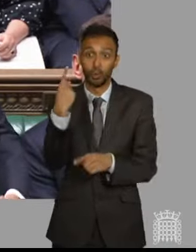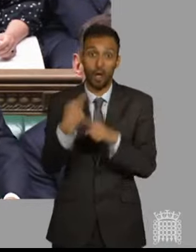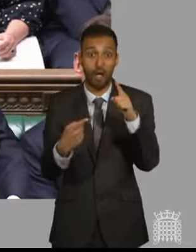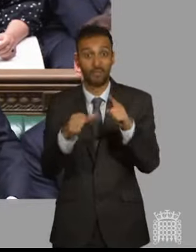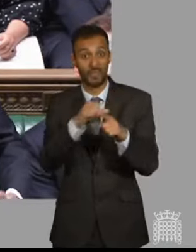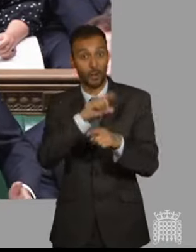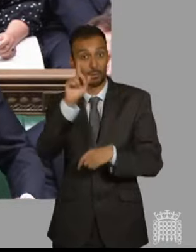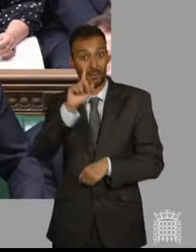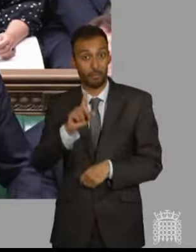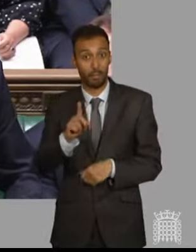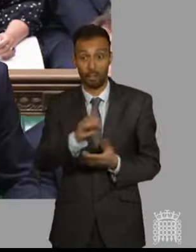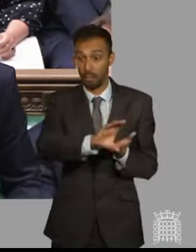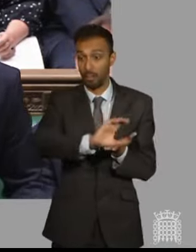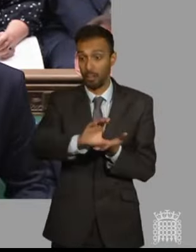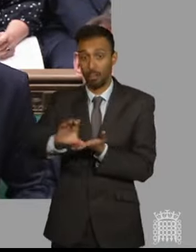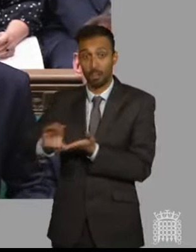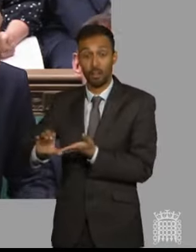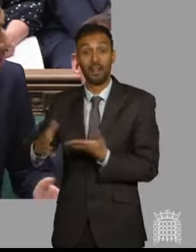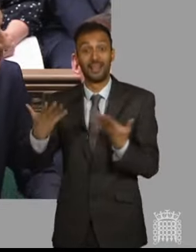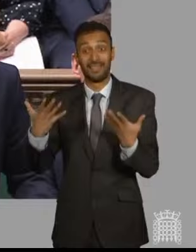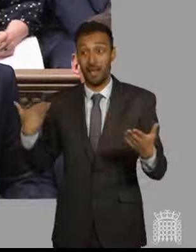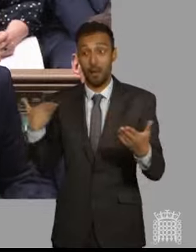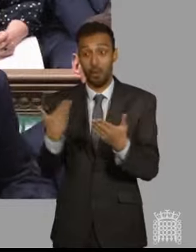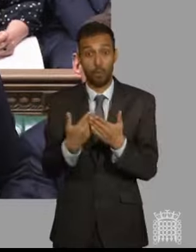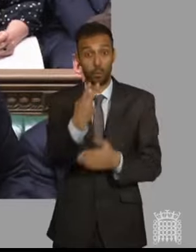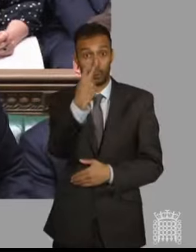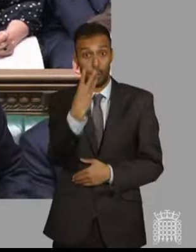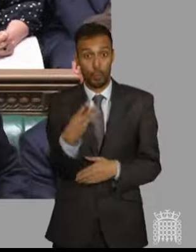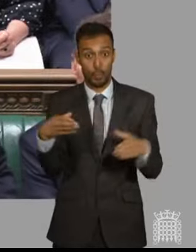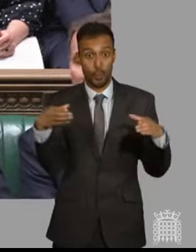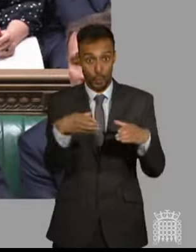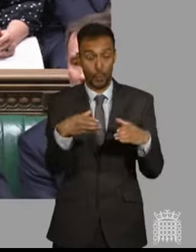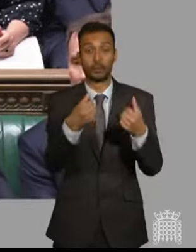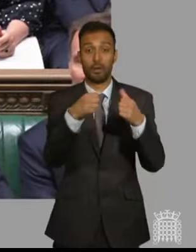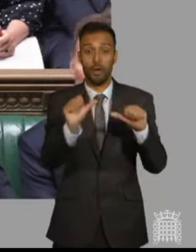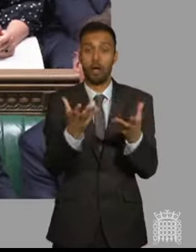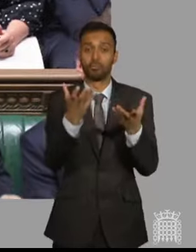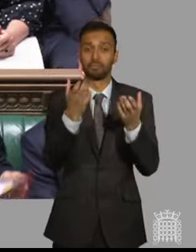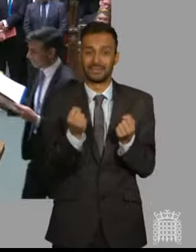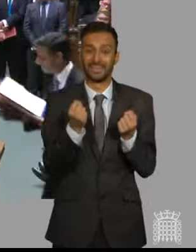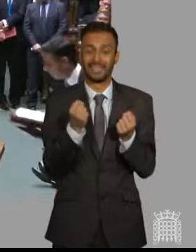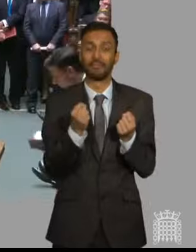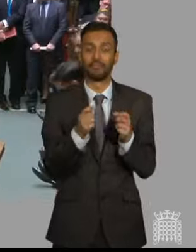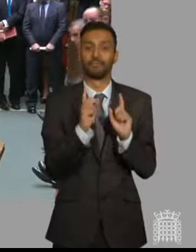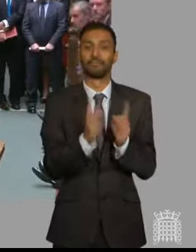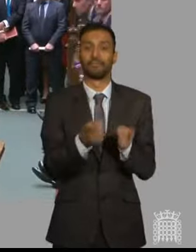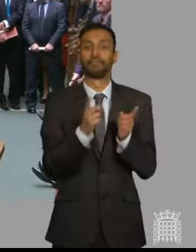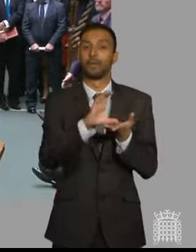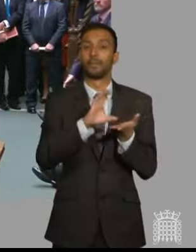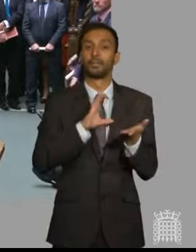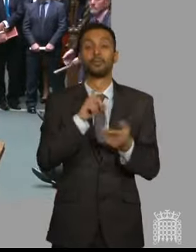we must go further and faster, Mr. Speaker, which is why we have made new announcements today.